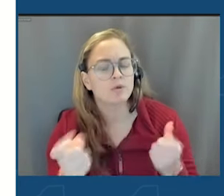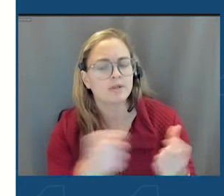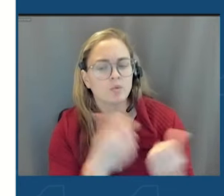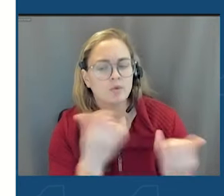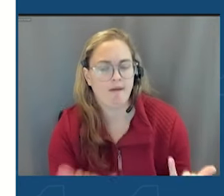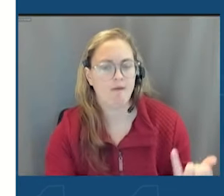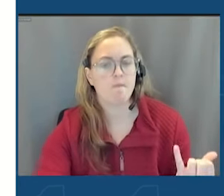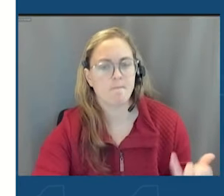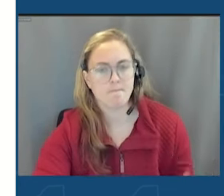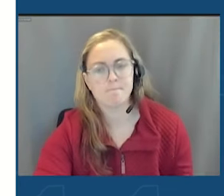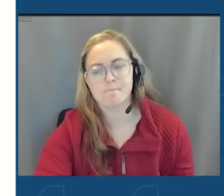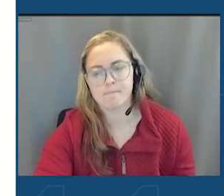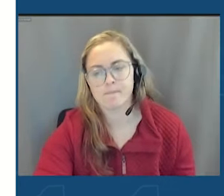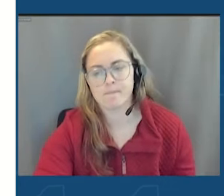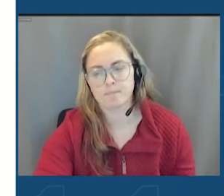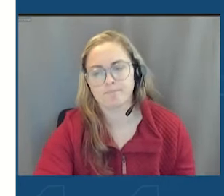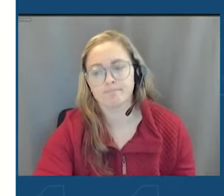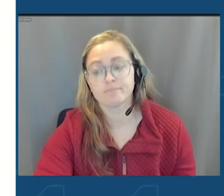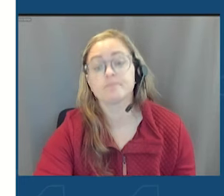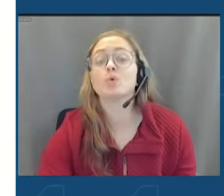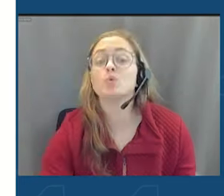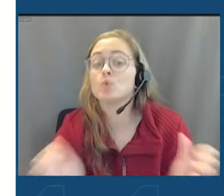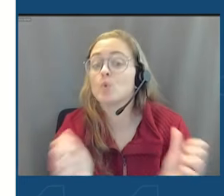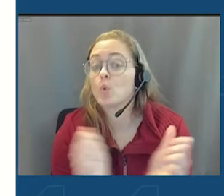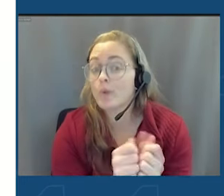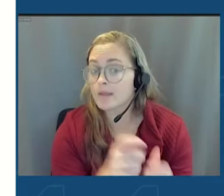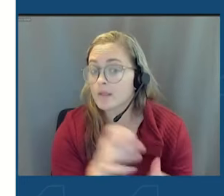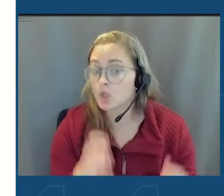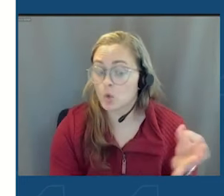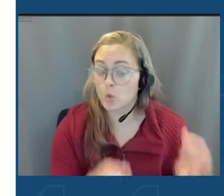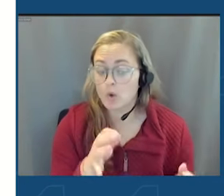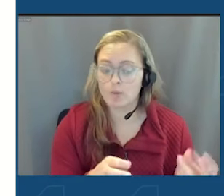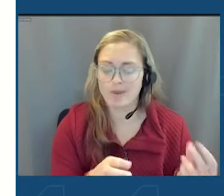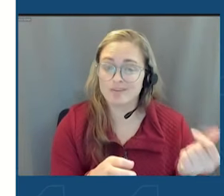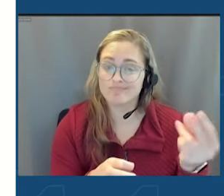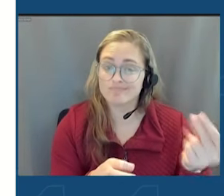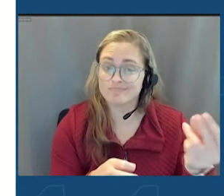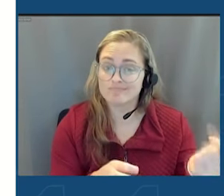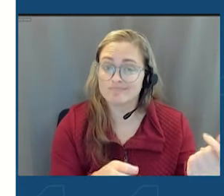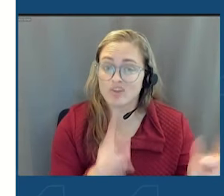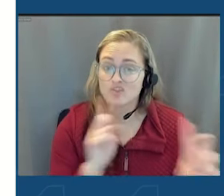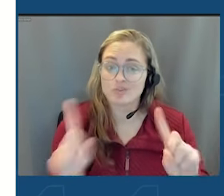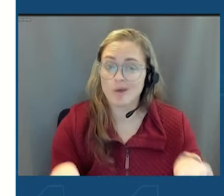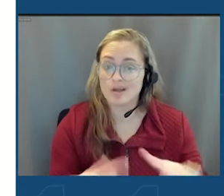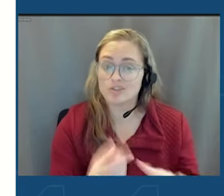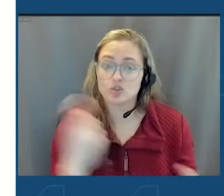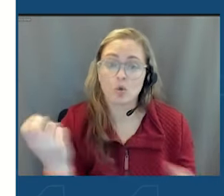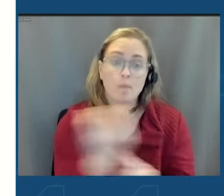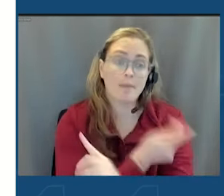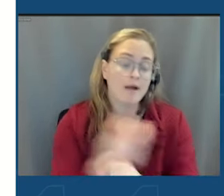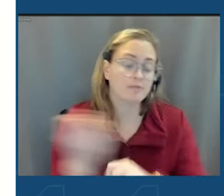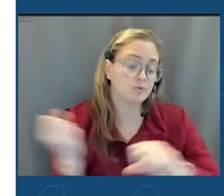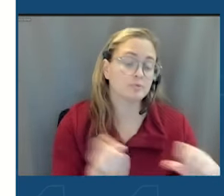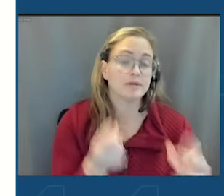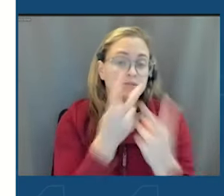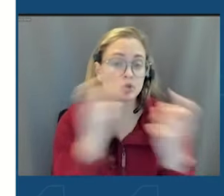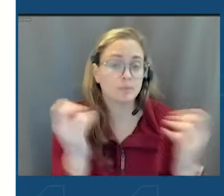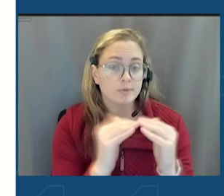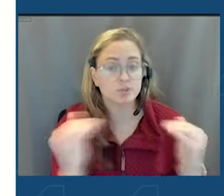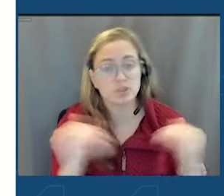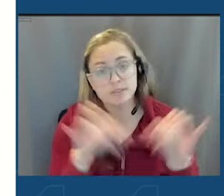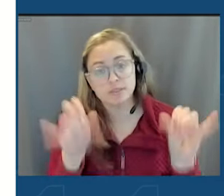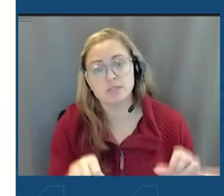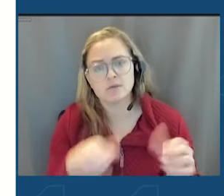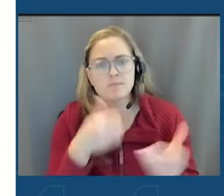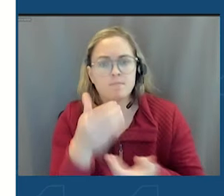So dealing with the courts, again, we have to expedite the response, the full return to a robust criminal justice system to